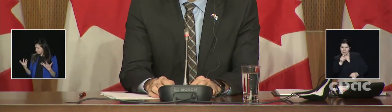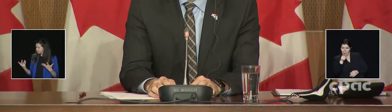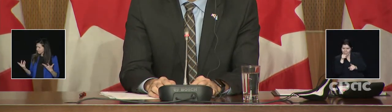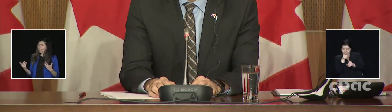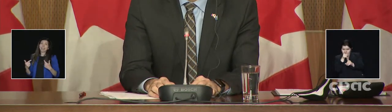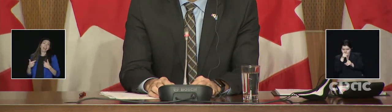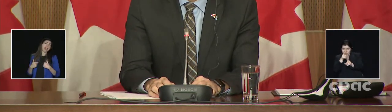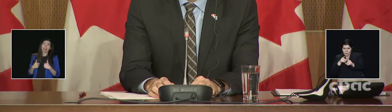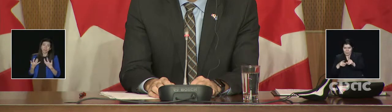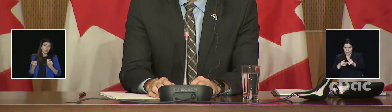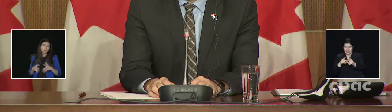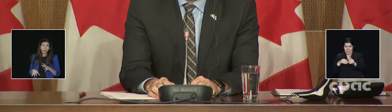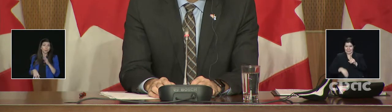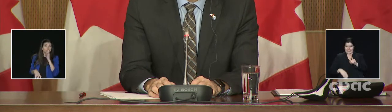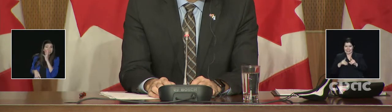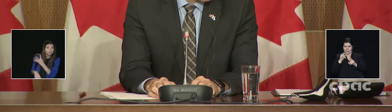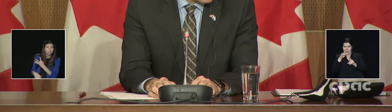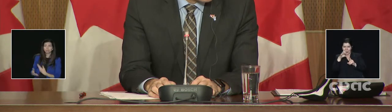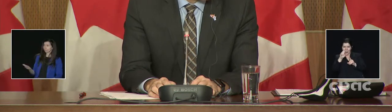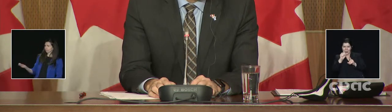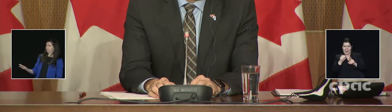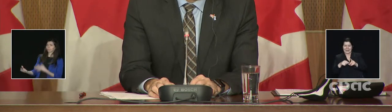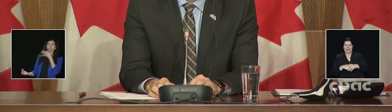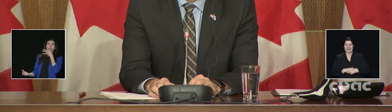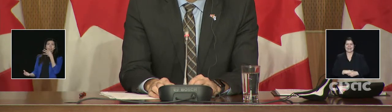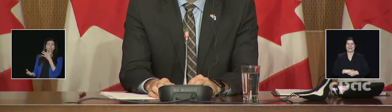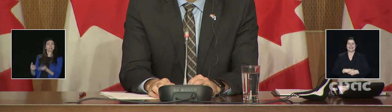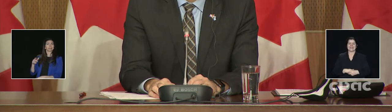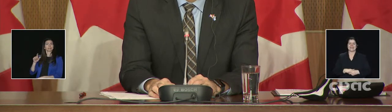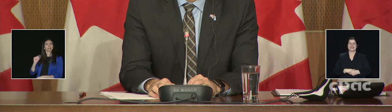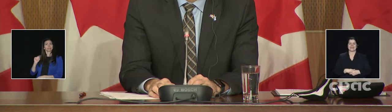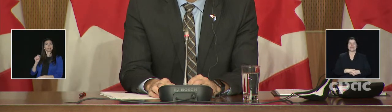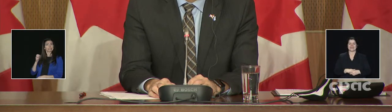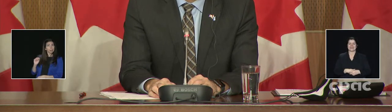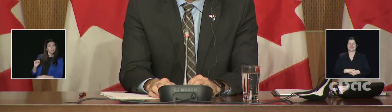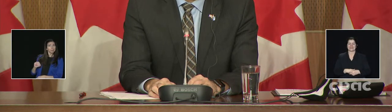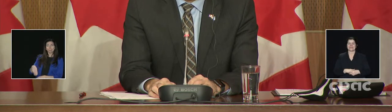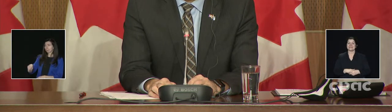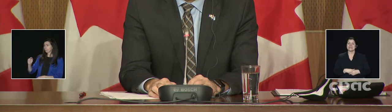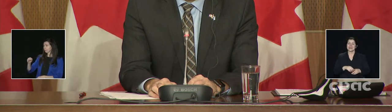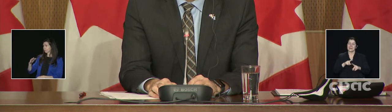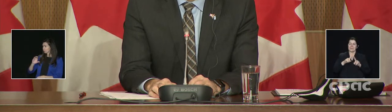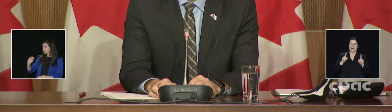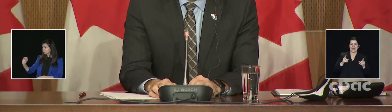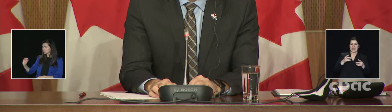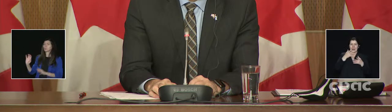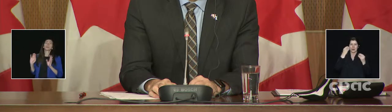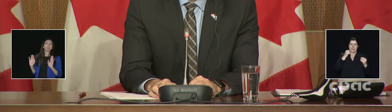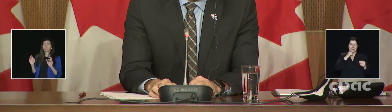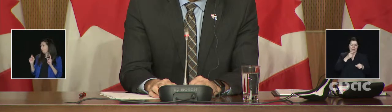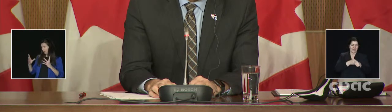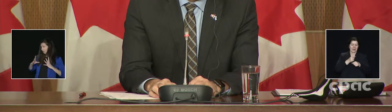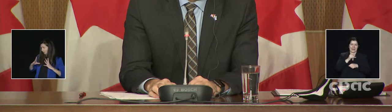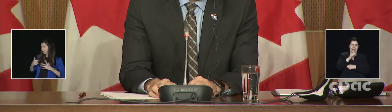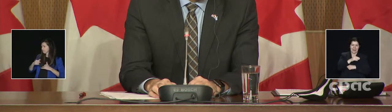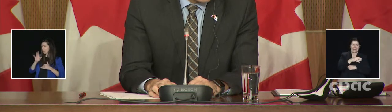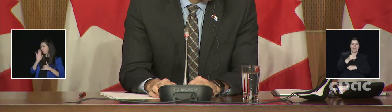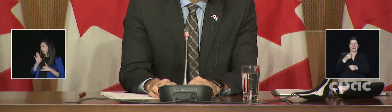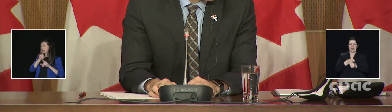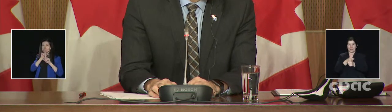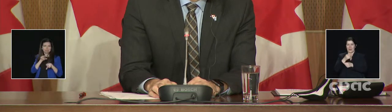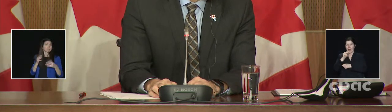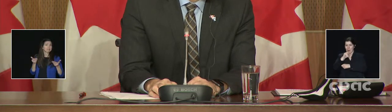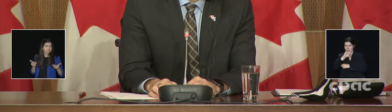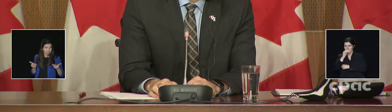forgetting about Dr. Tam and Dr. Njoo, but that you are telling me that you won't forget about them. Now, what we can